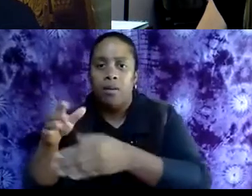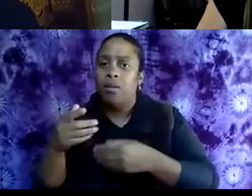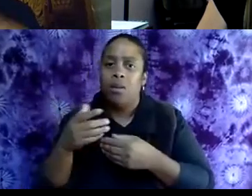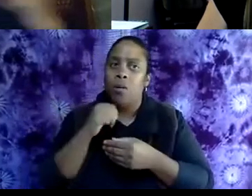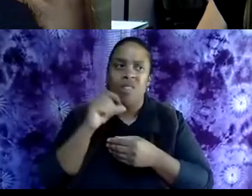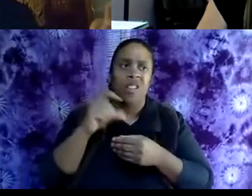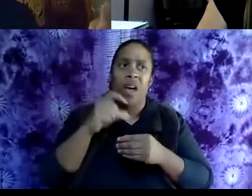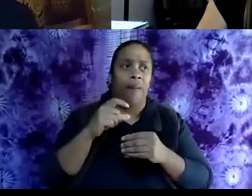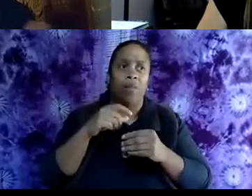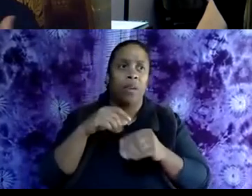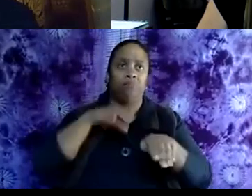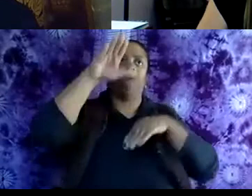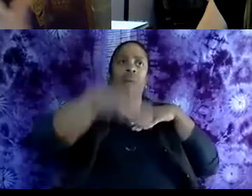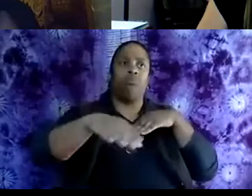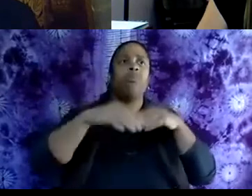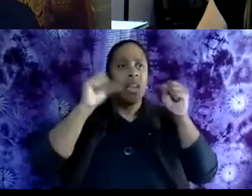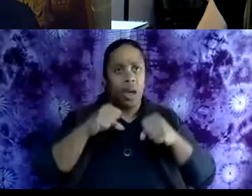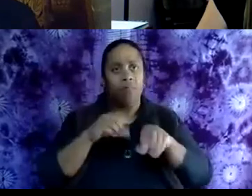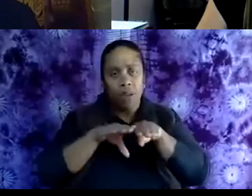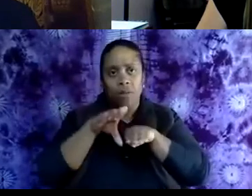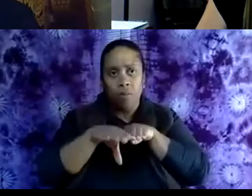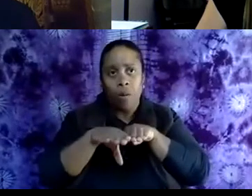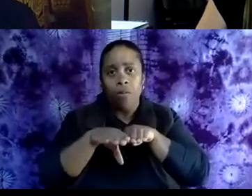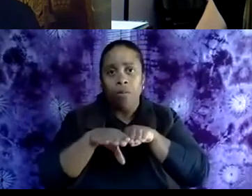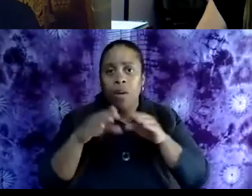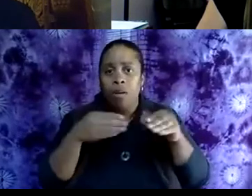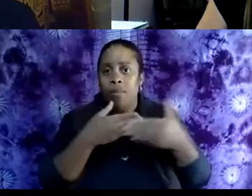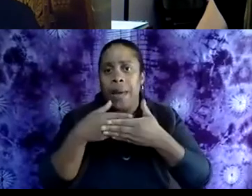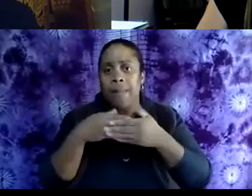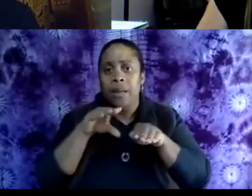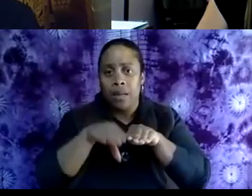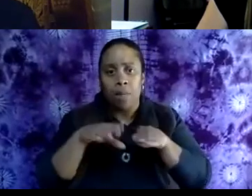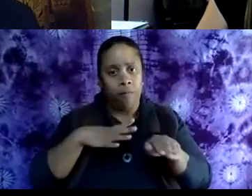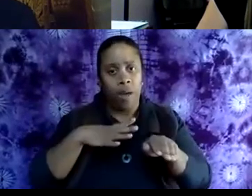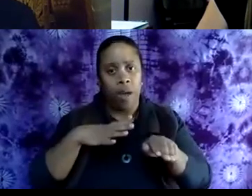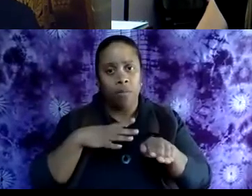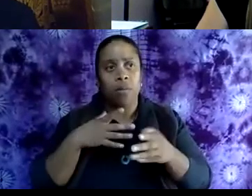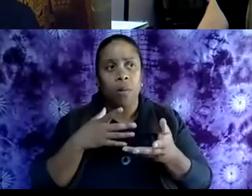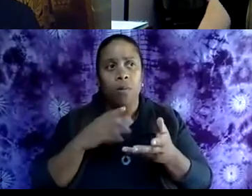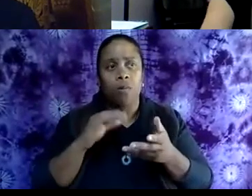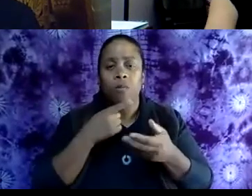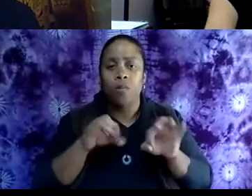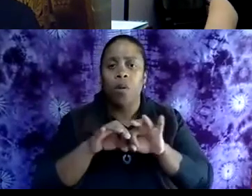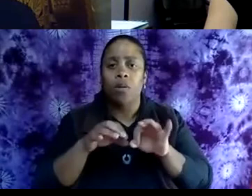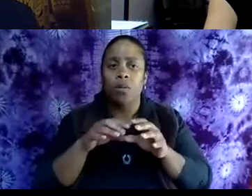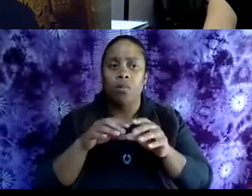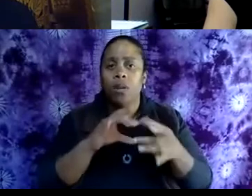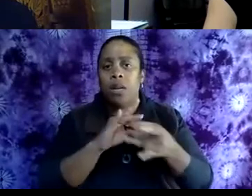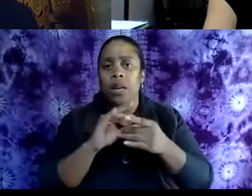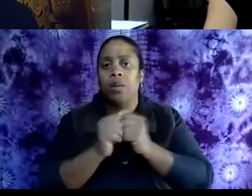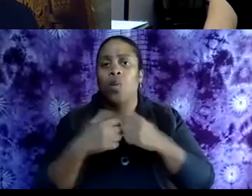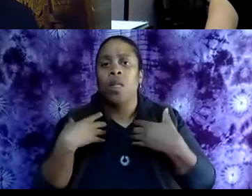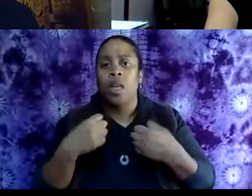be some gigantic leap, just being on these, coming to these events and connecting with a healer,